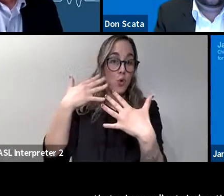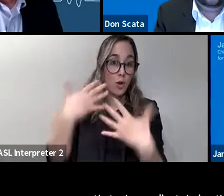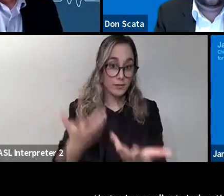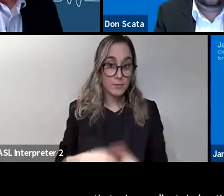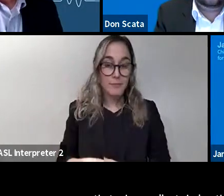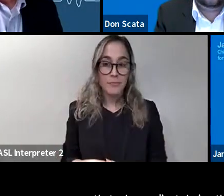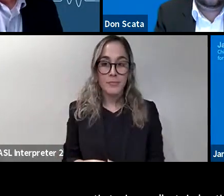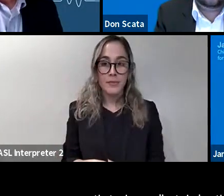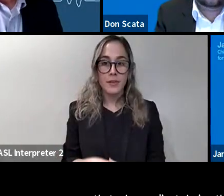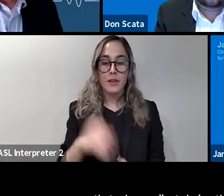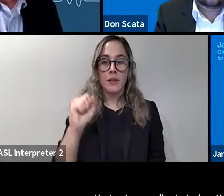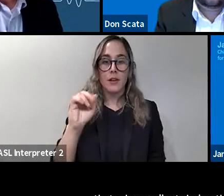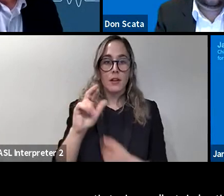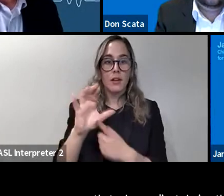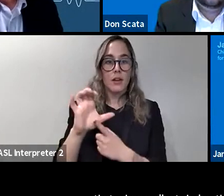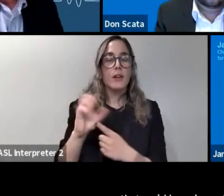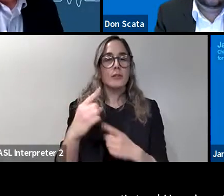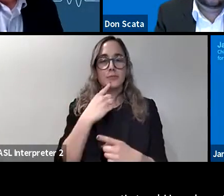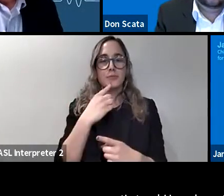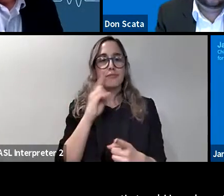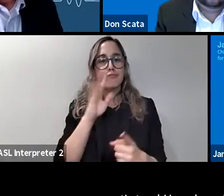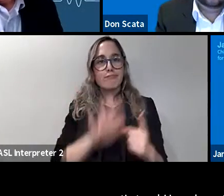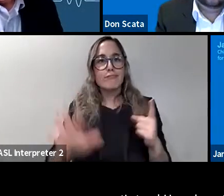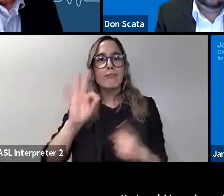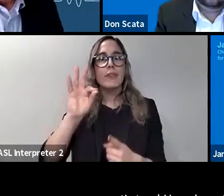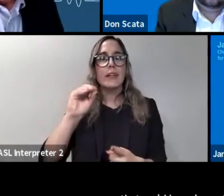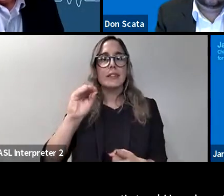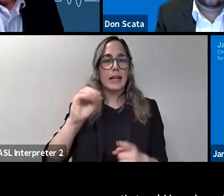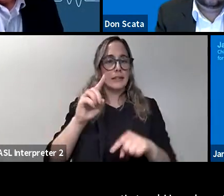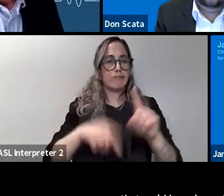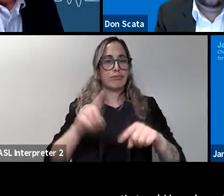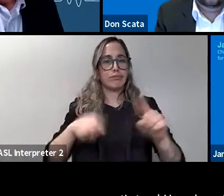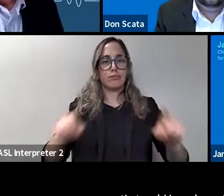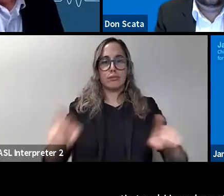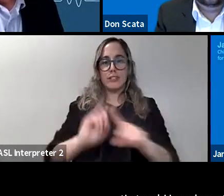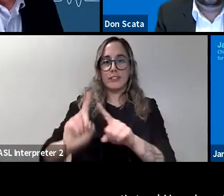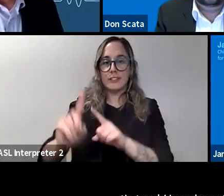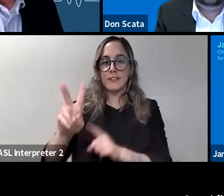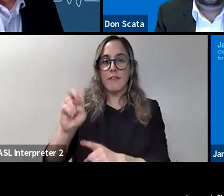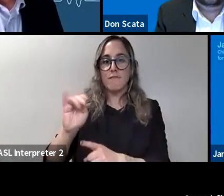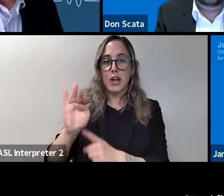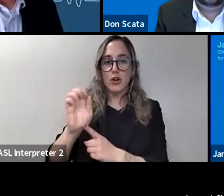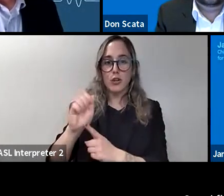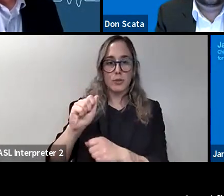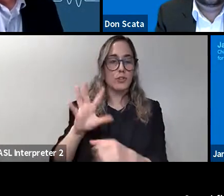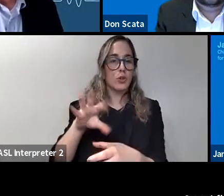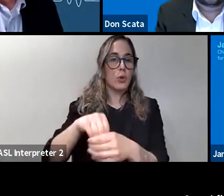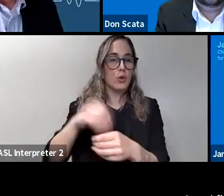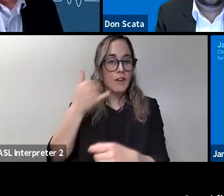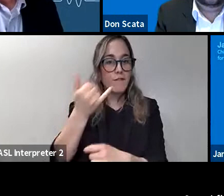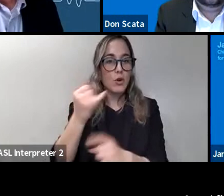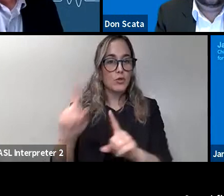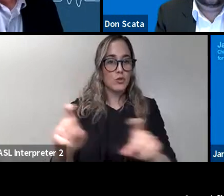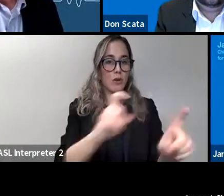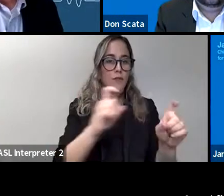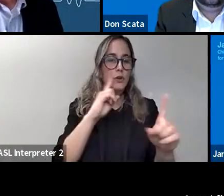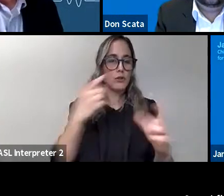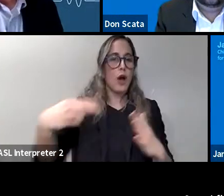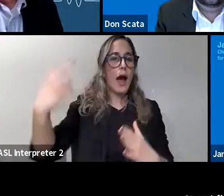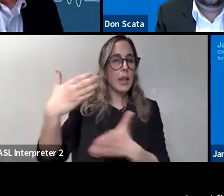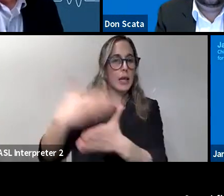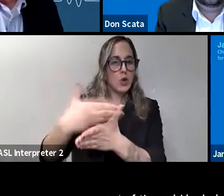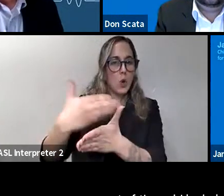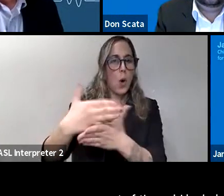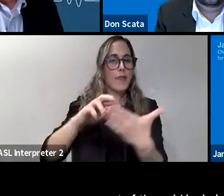Sure. Out of the approximately 90 variables included on the phone survey, the most correlated reason for being highly annoyed from aircraft noise